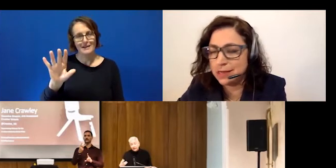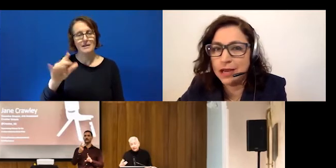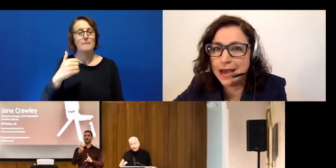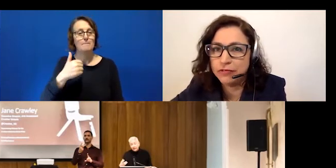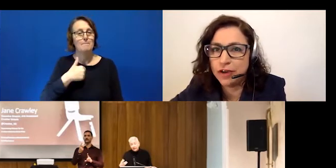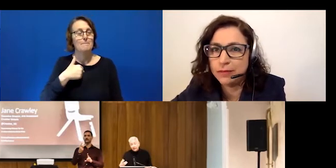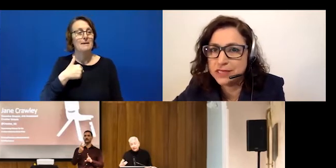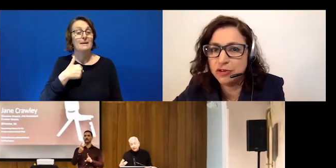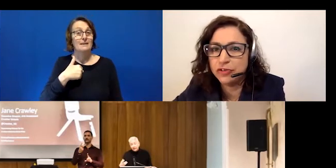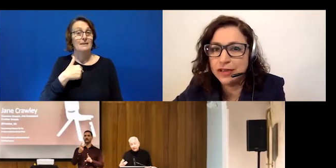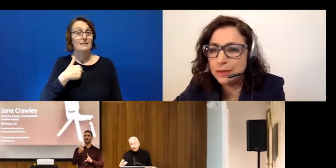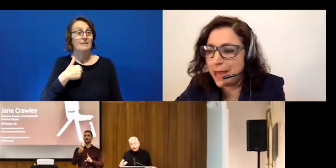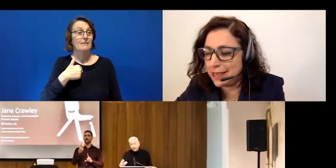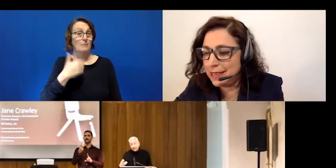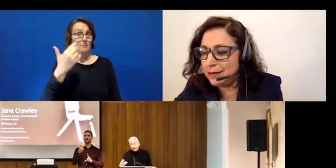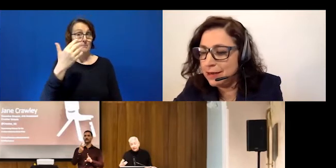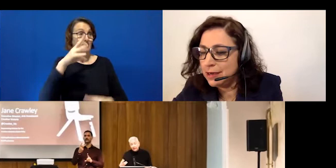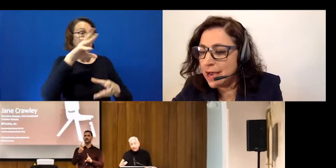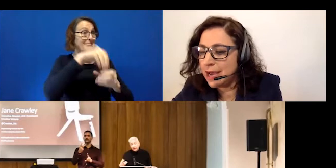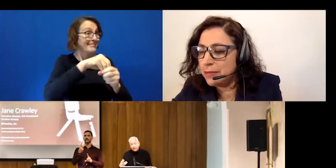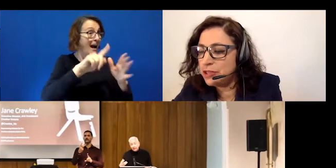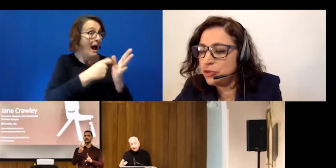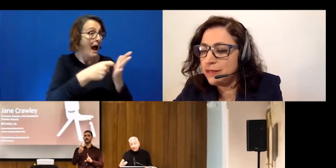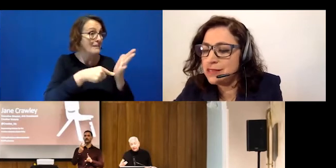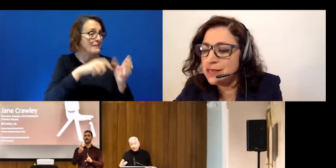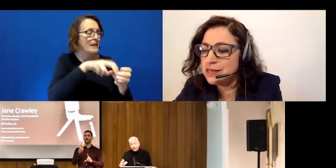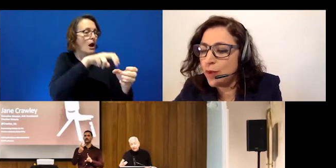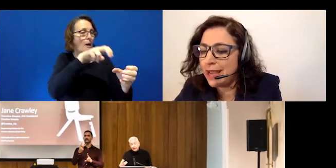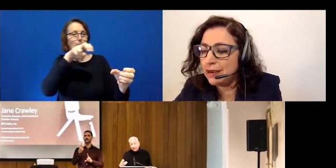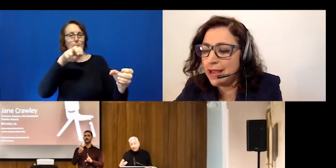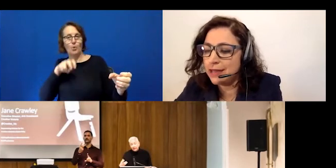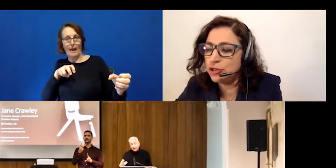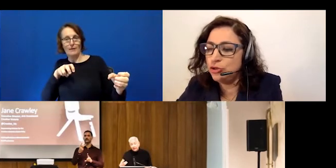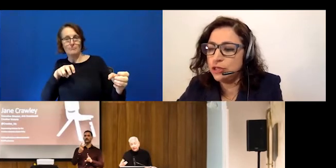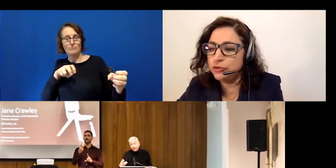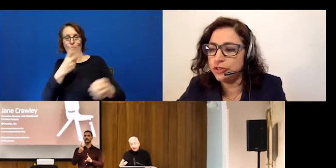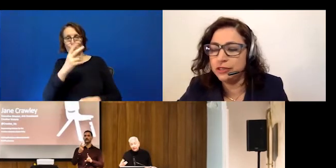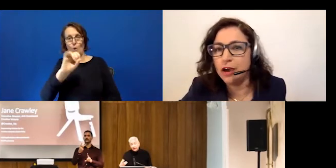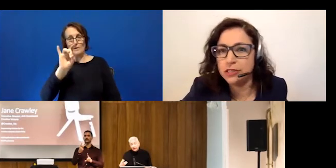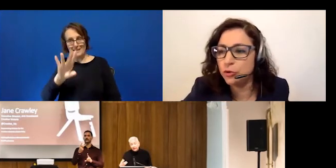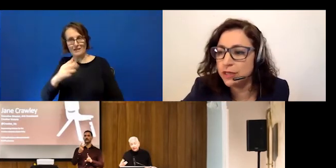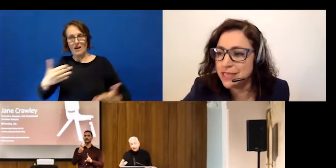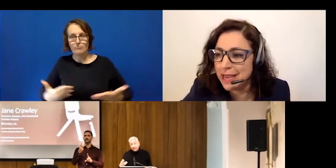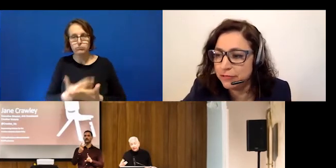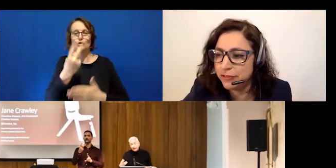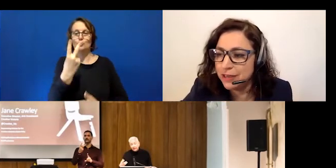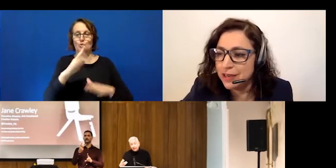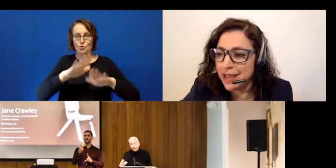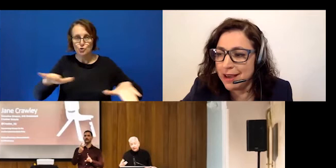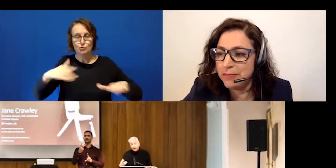space that I now find myself back in. And during these years away, I had 2 children, I taught at